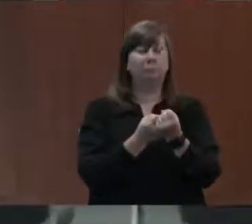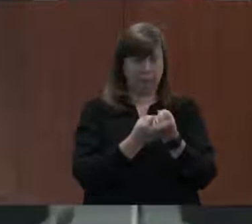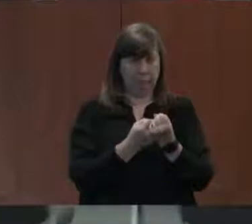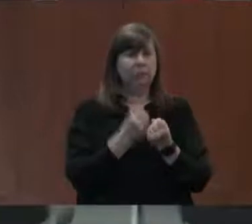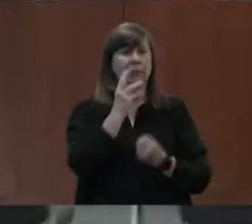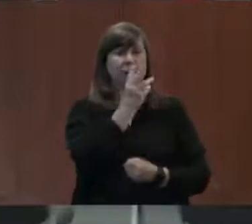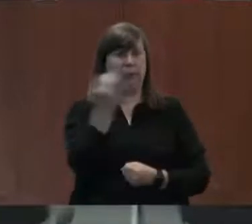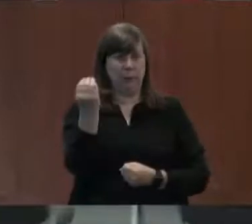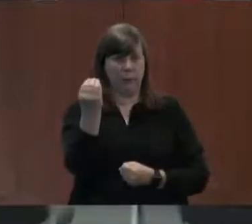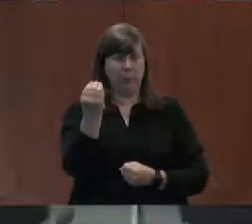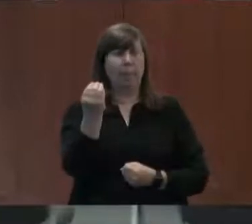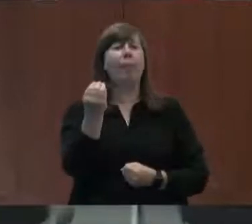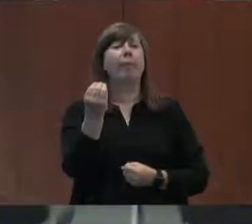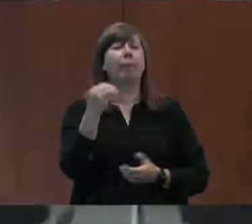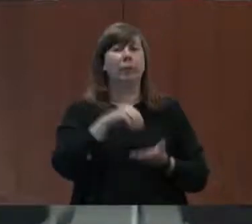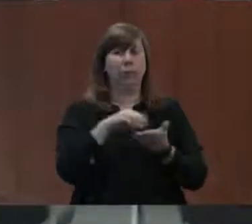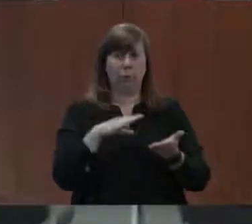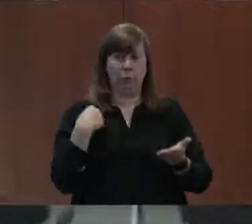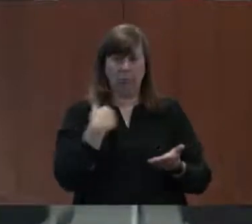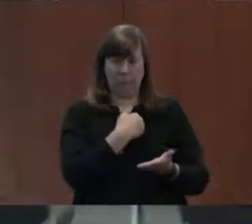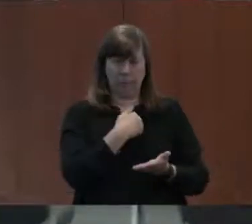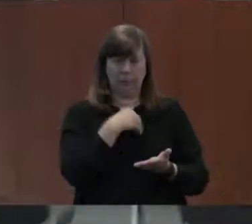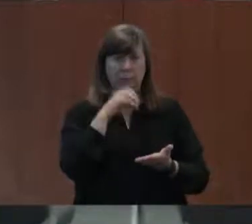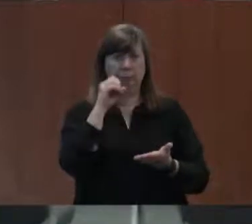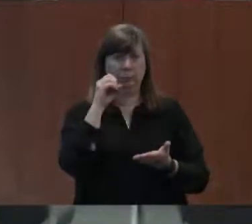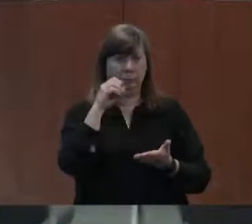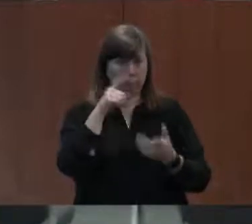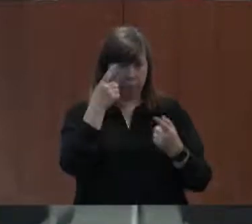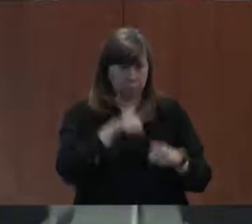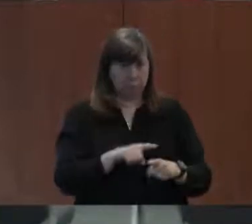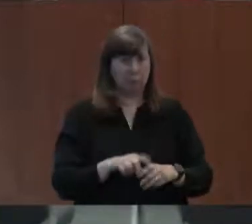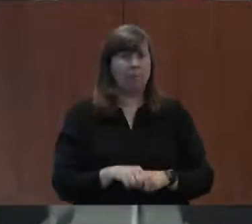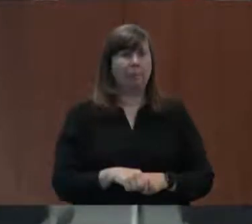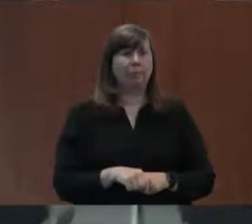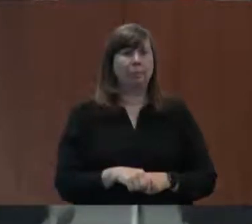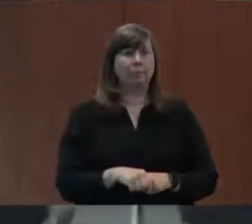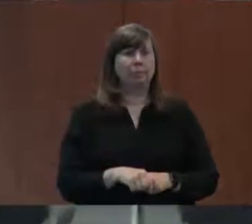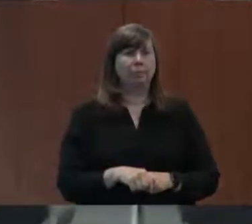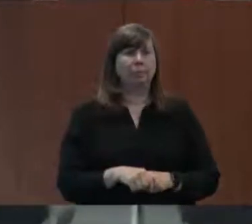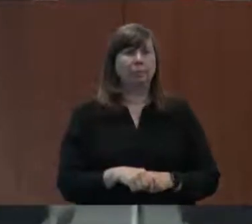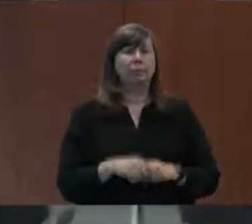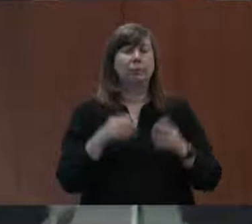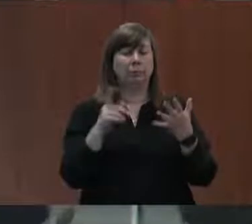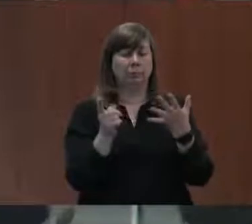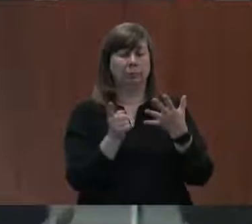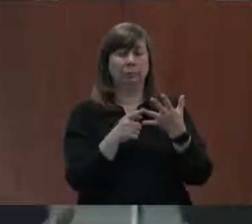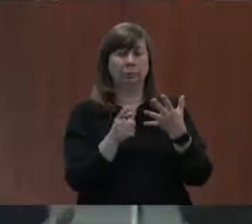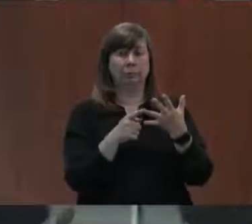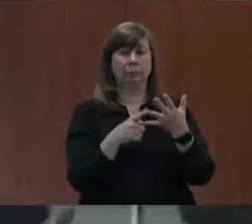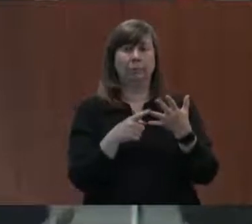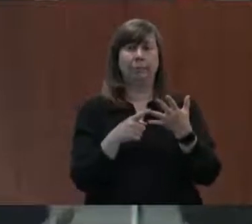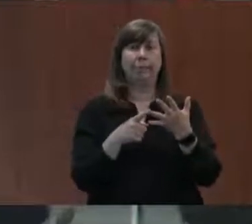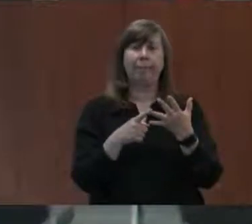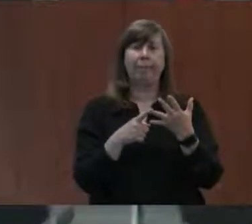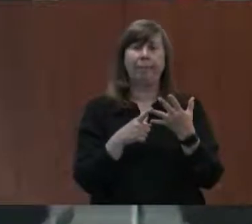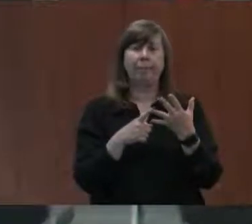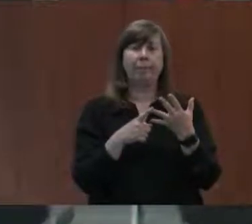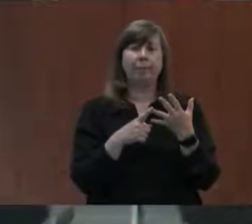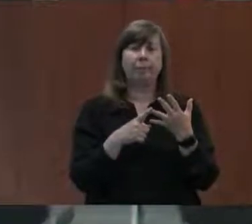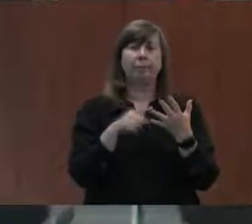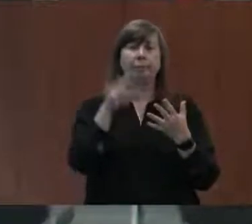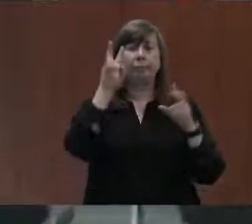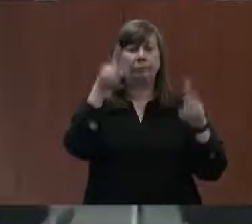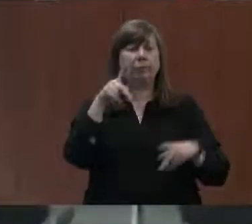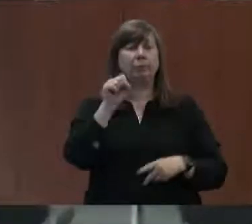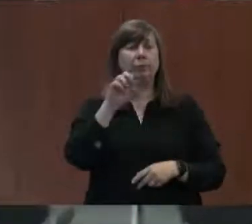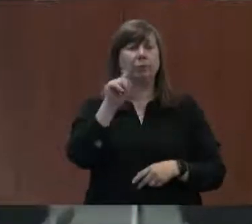6-0. And student member concurs, has been concurring. Okay, number 4. Vice